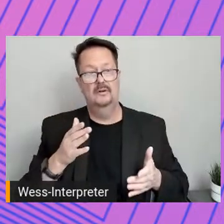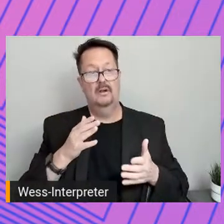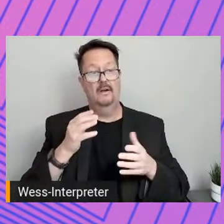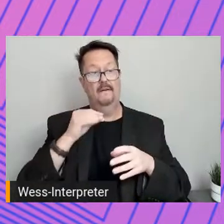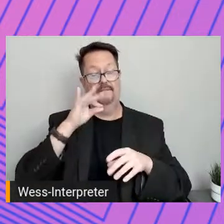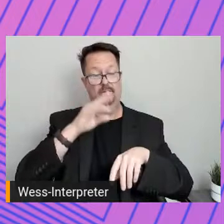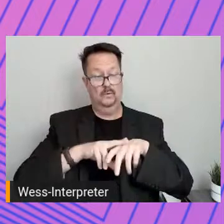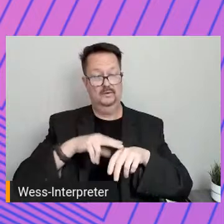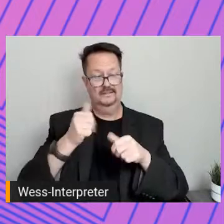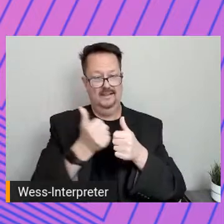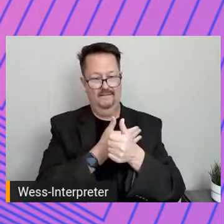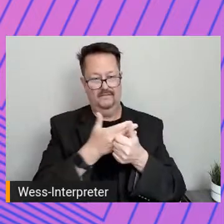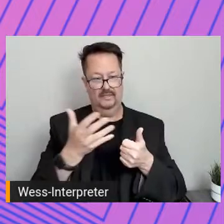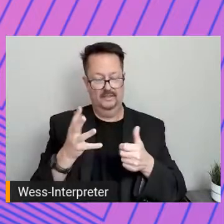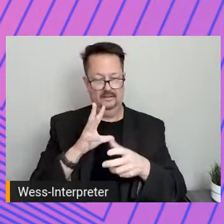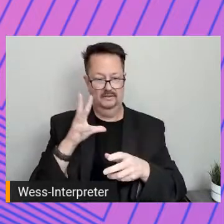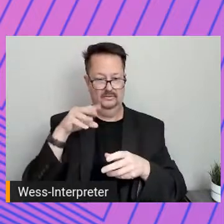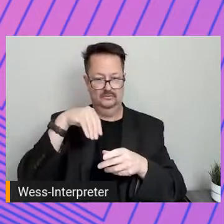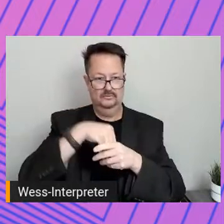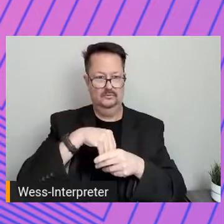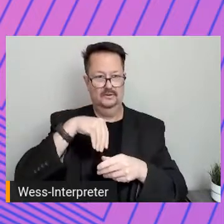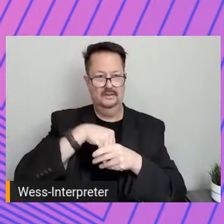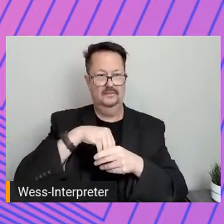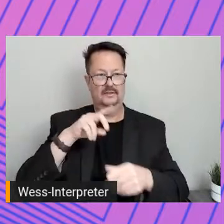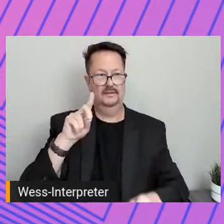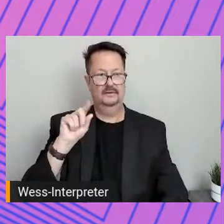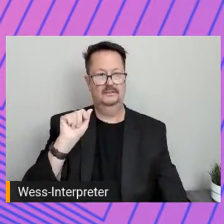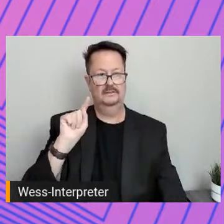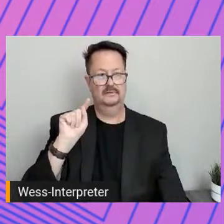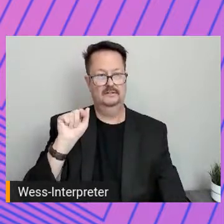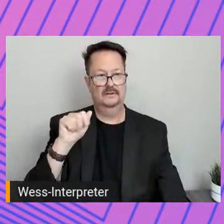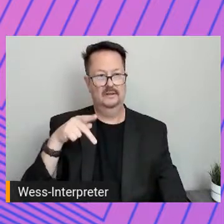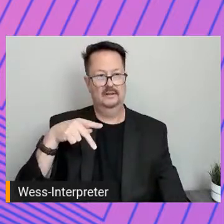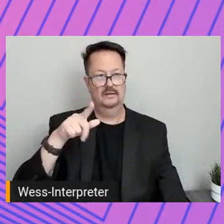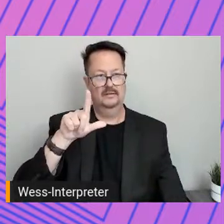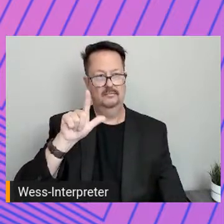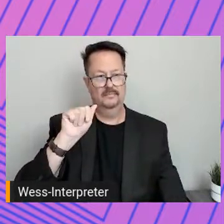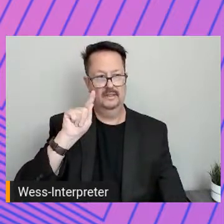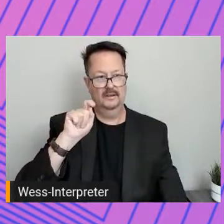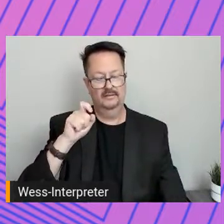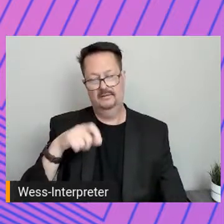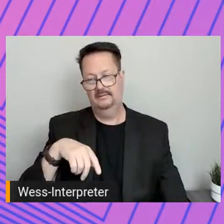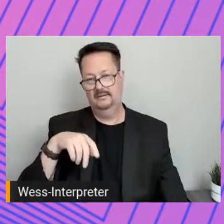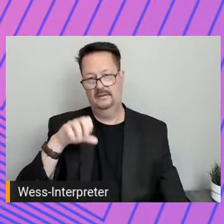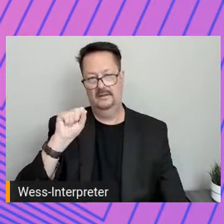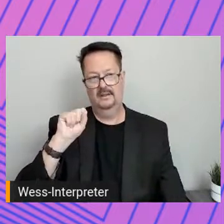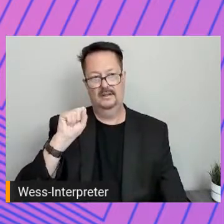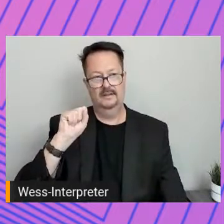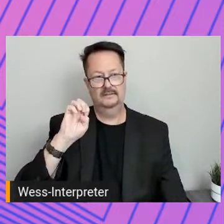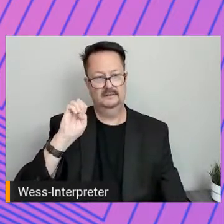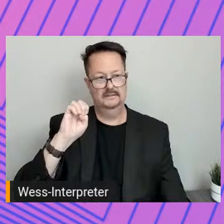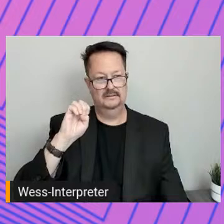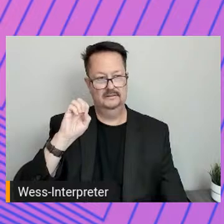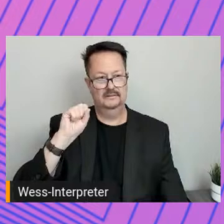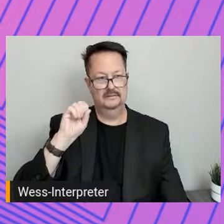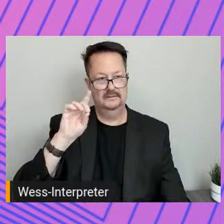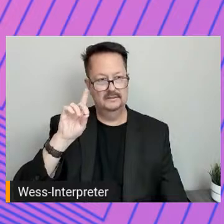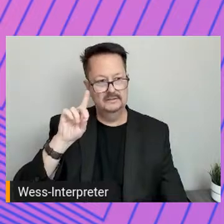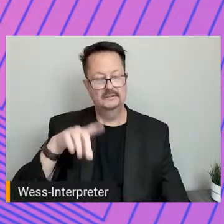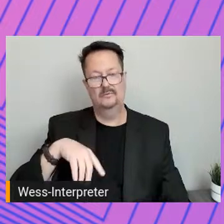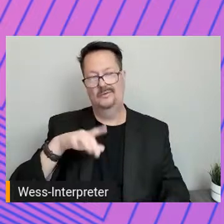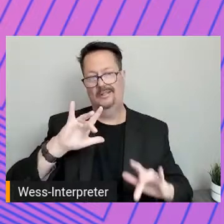stored inside of the data plane, whether the implementation is going to be etcd, or if you're using a lighter solution